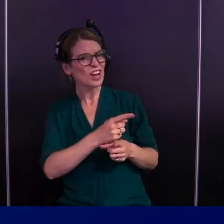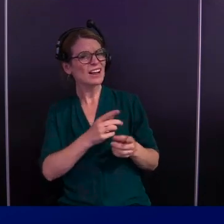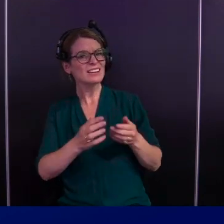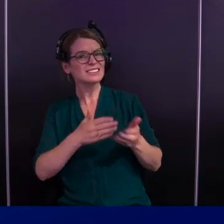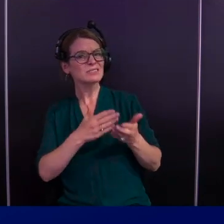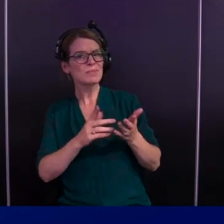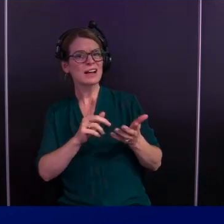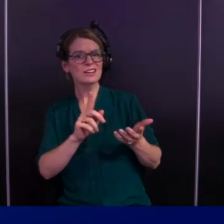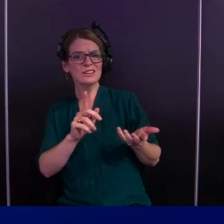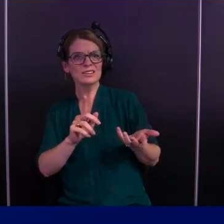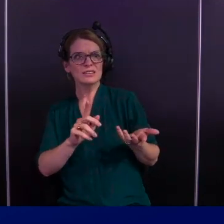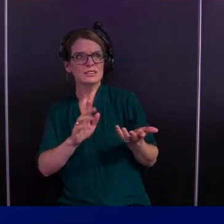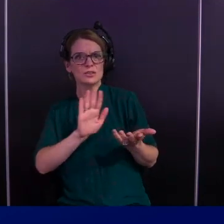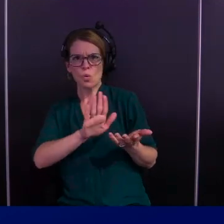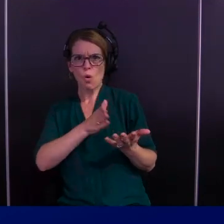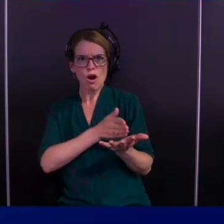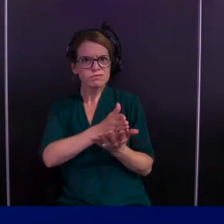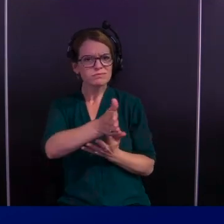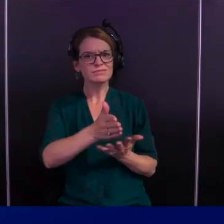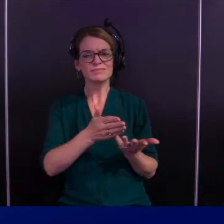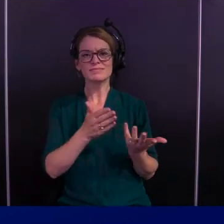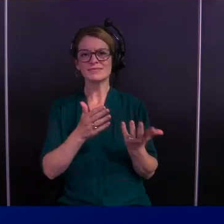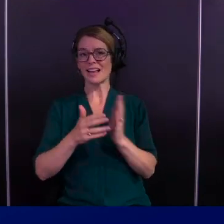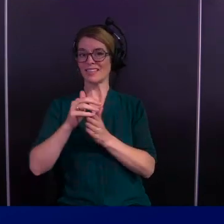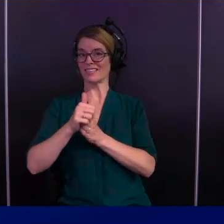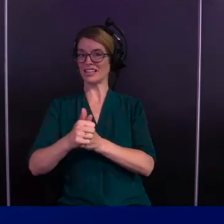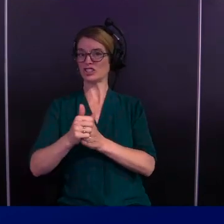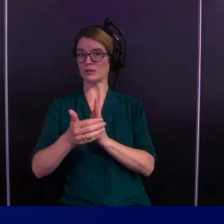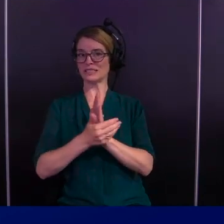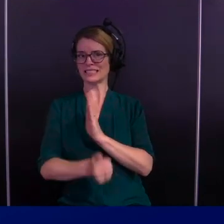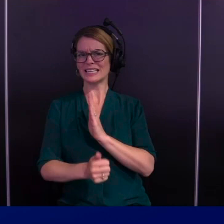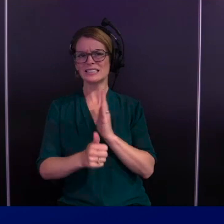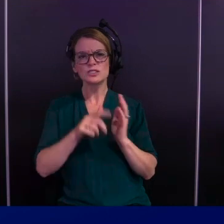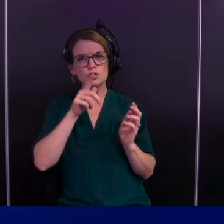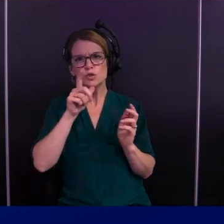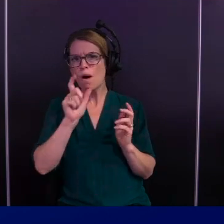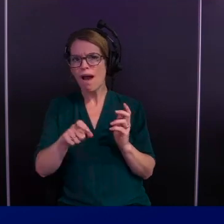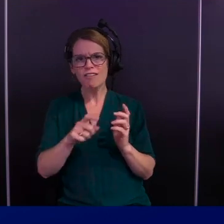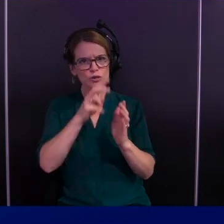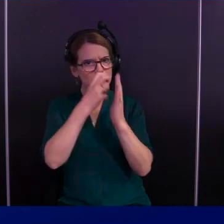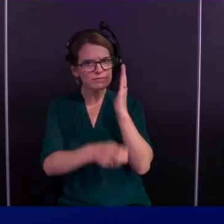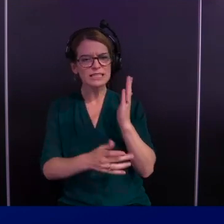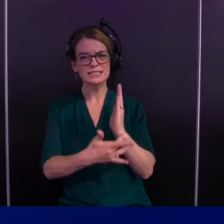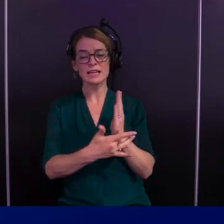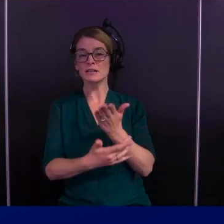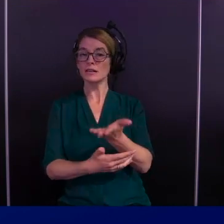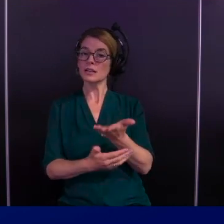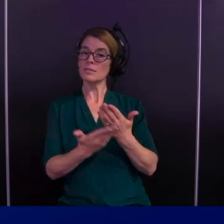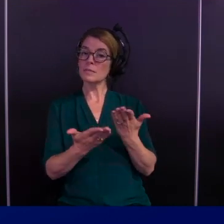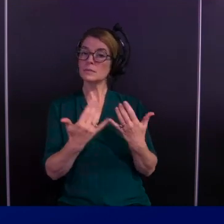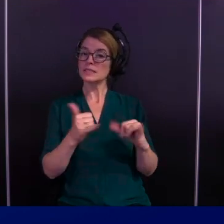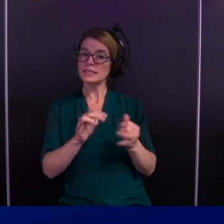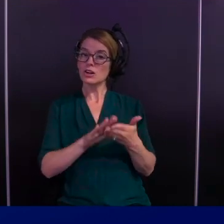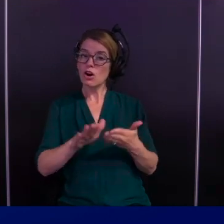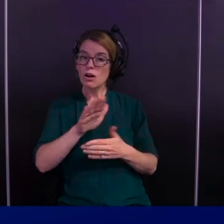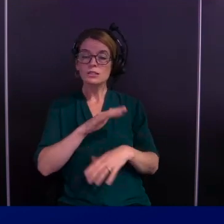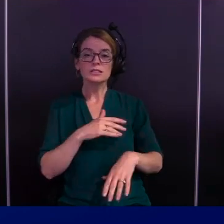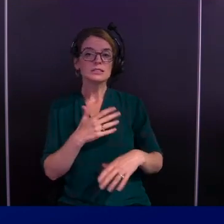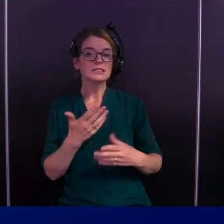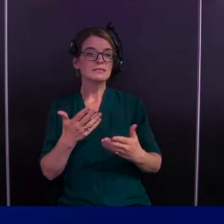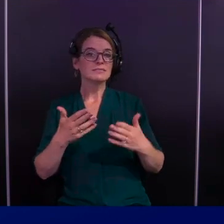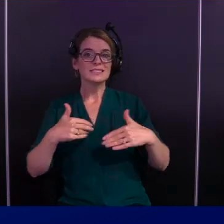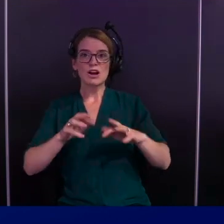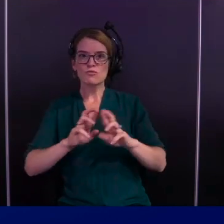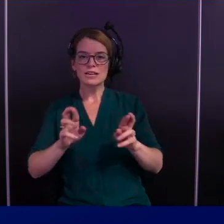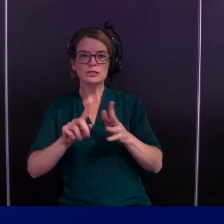Leadership skills can be learned outside of tech. And like if you want to break into tech, maybe you're still in school, maybe you're not quite ready to yet, you